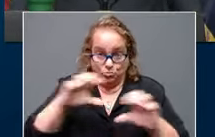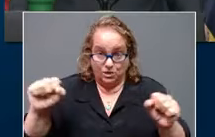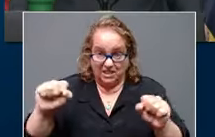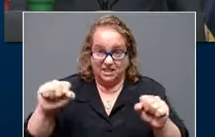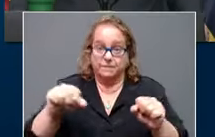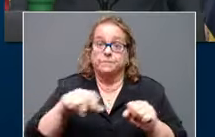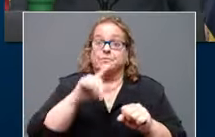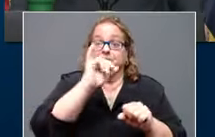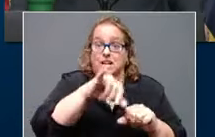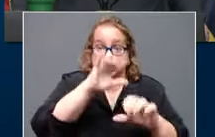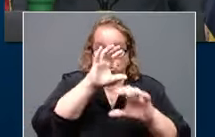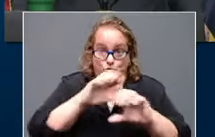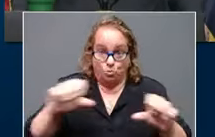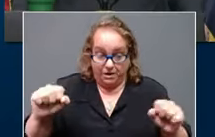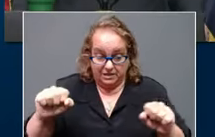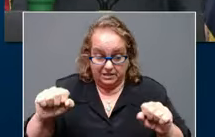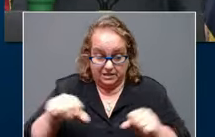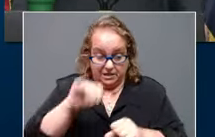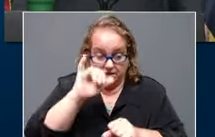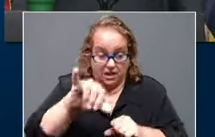for 3 days.